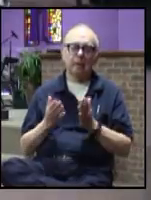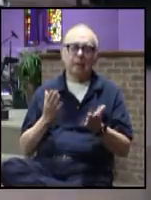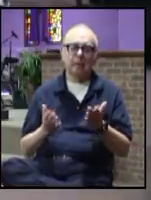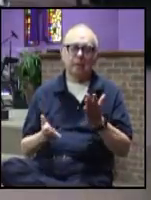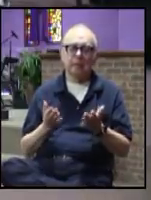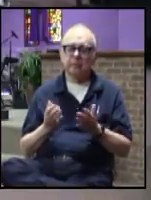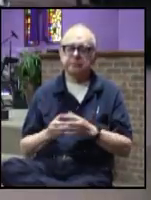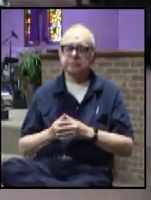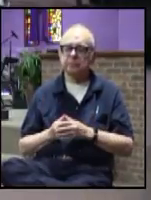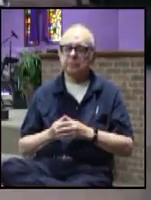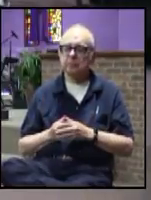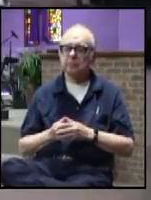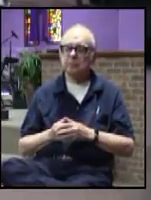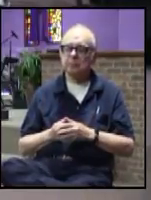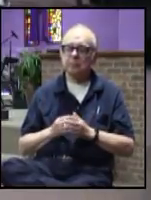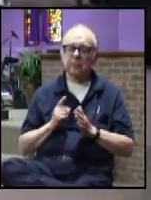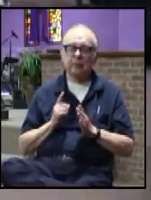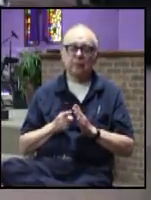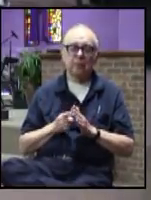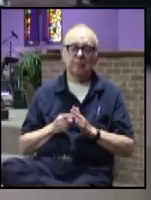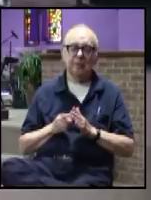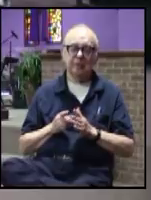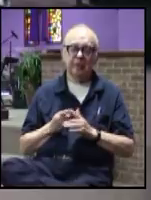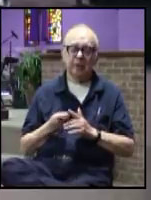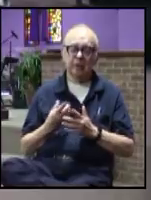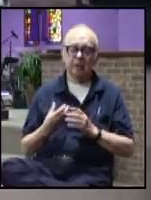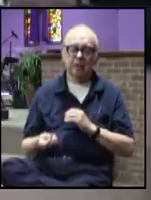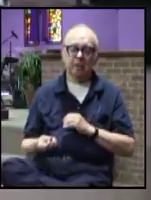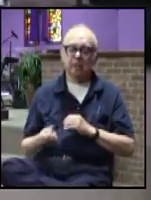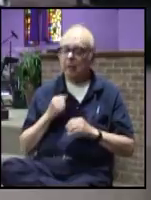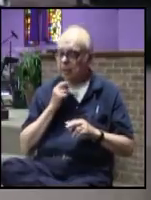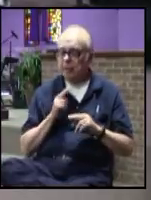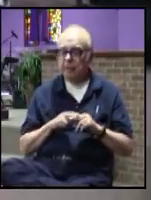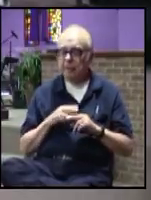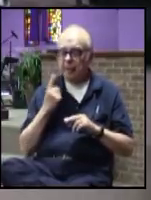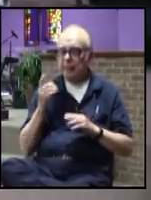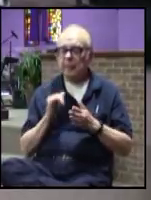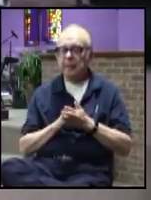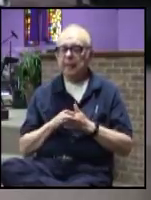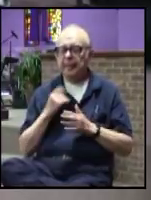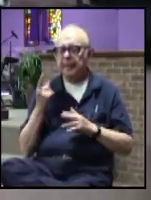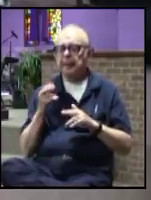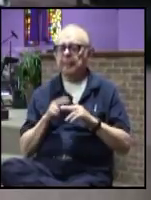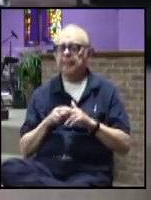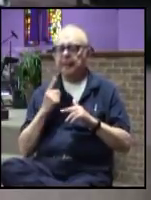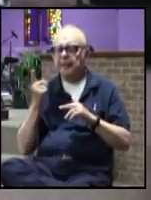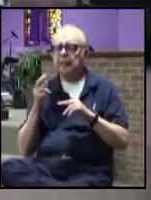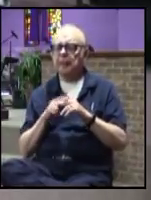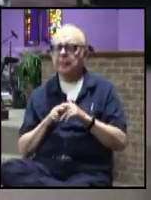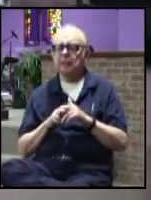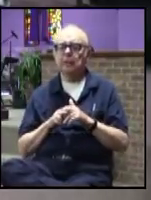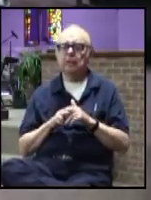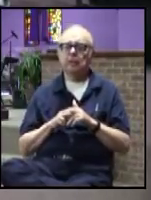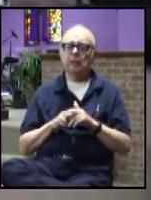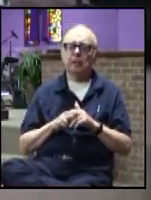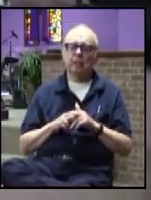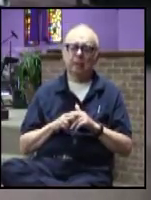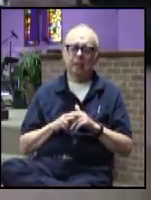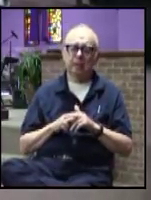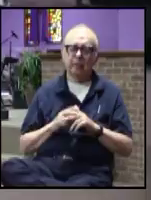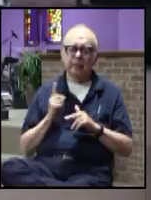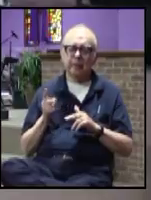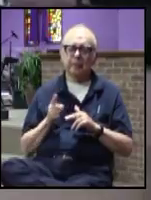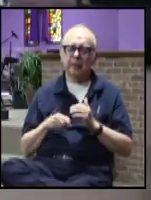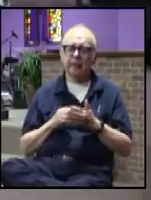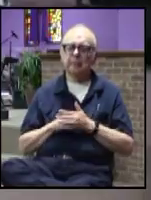It may be for a moment and it goes away. You don't sit there and think about it and think about it and think about it, and you go